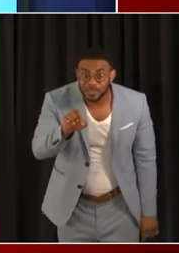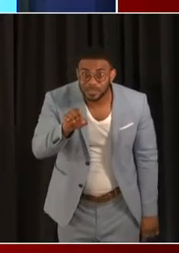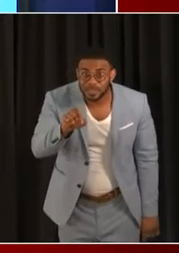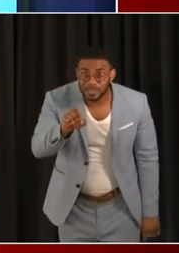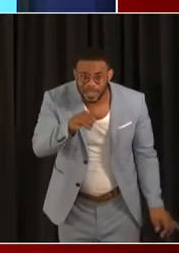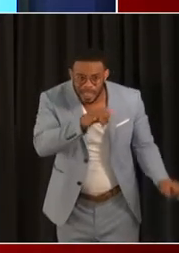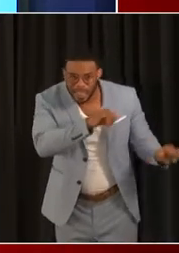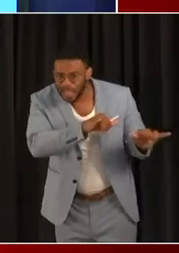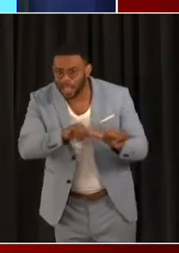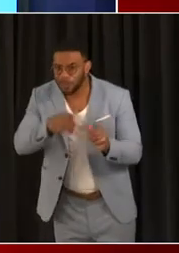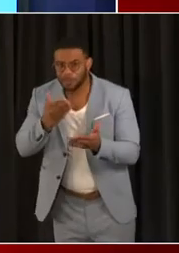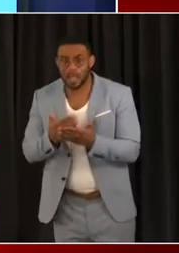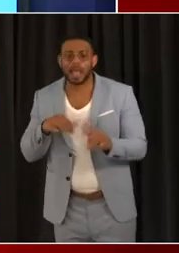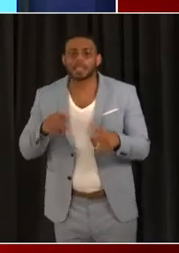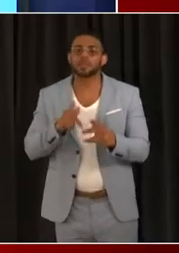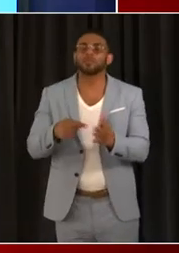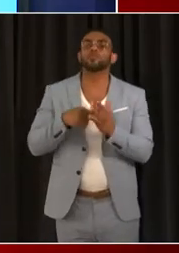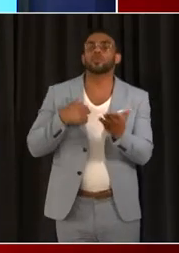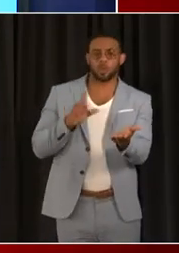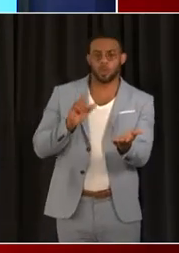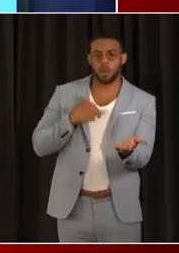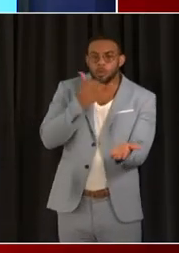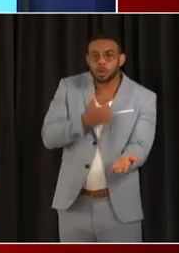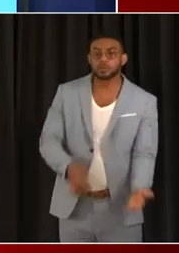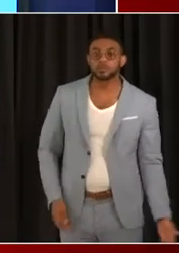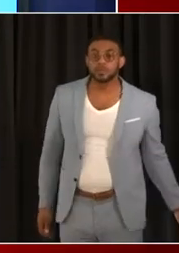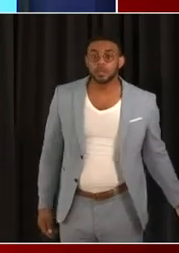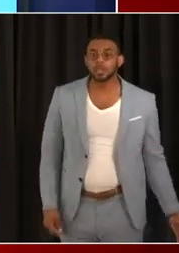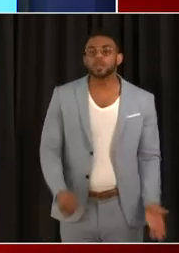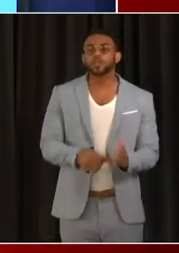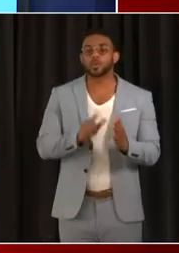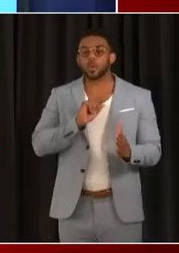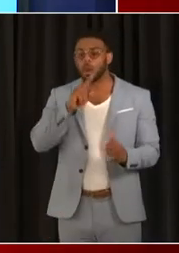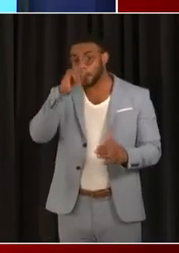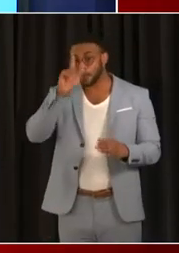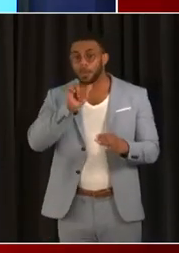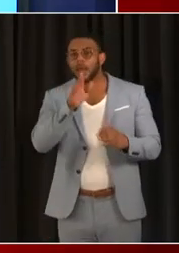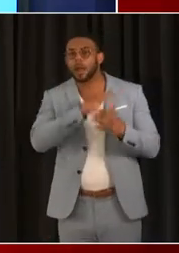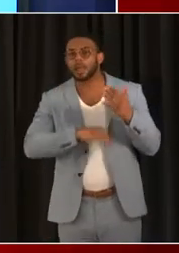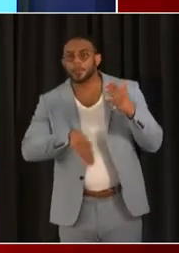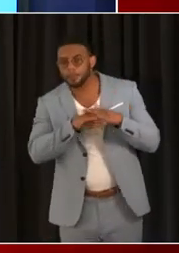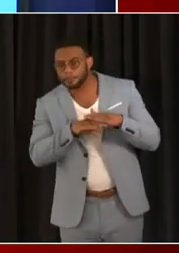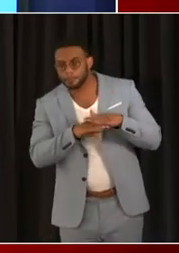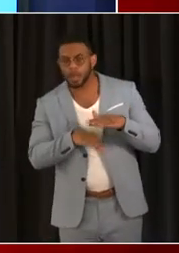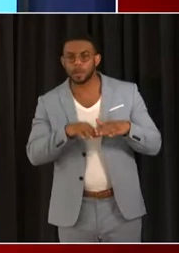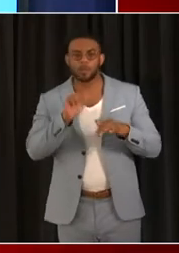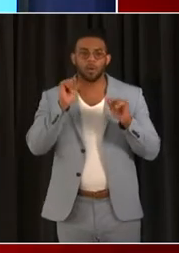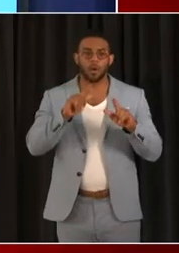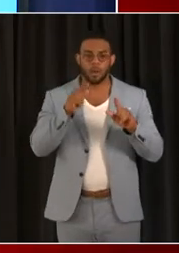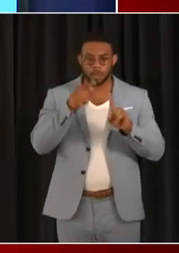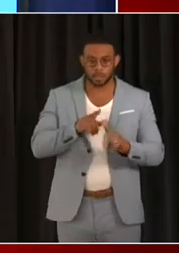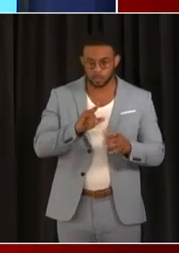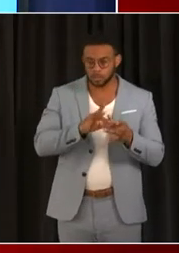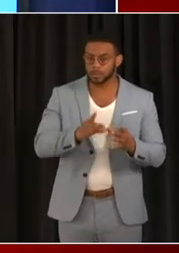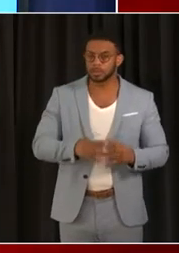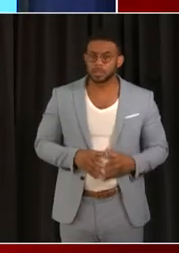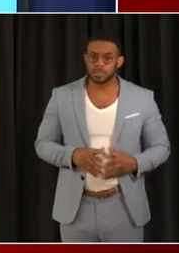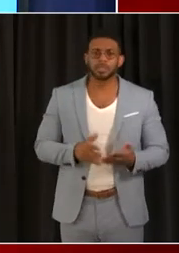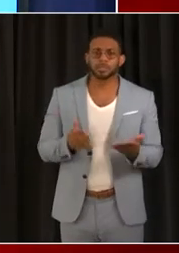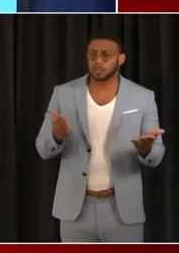And I would challenge folks to show me where Black people aren't on the bottom of all those indicators of